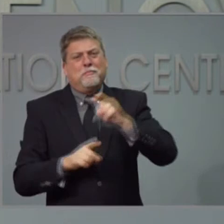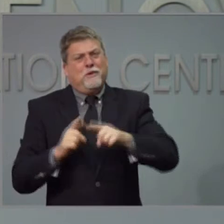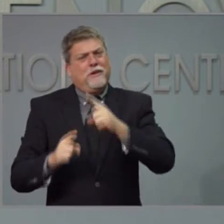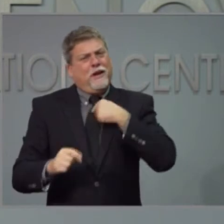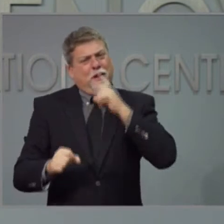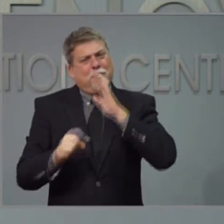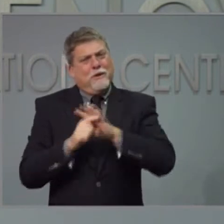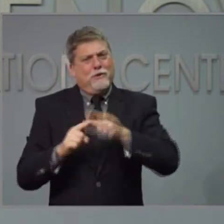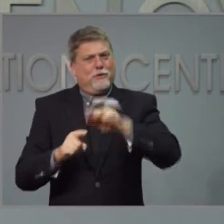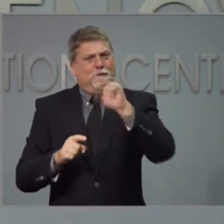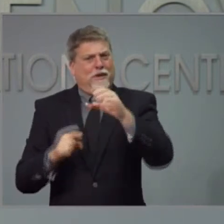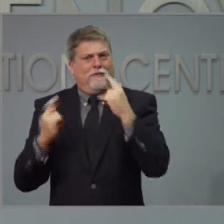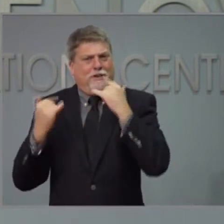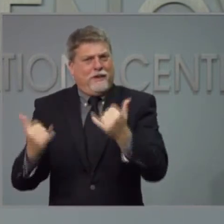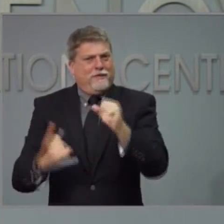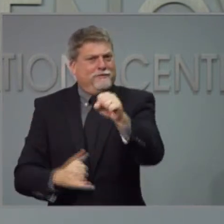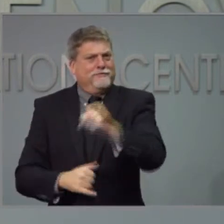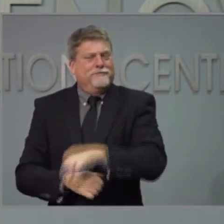Brian.